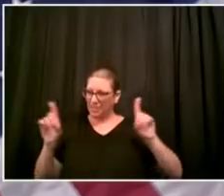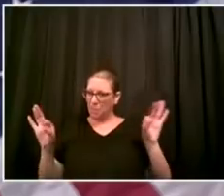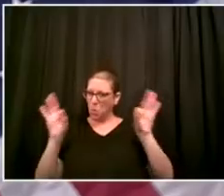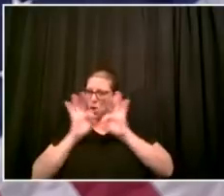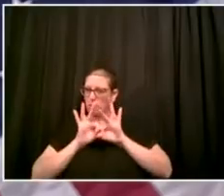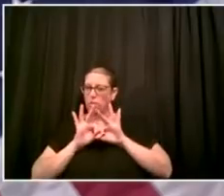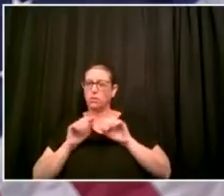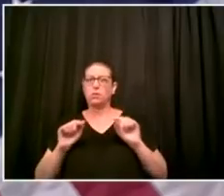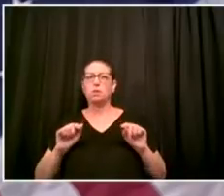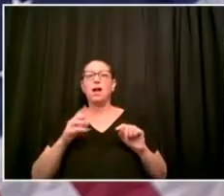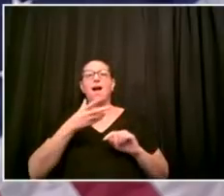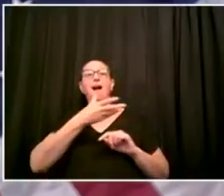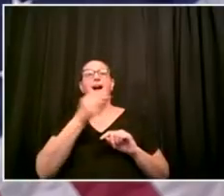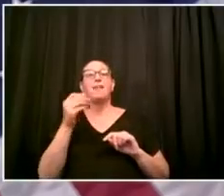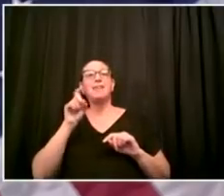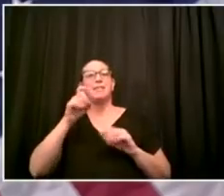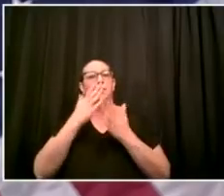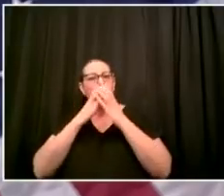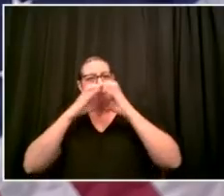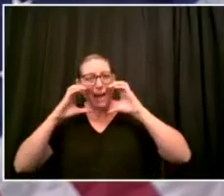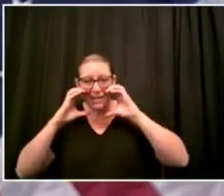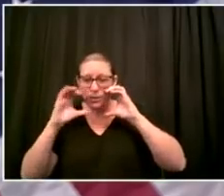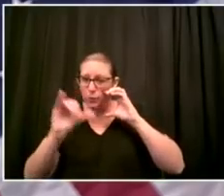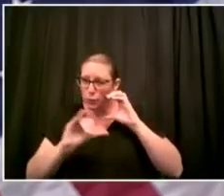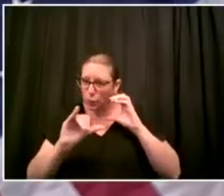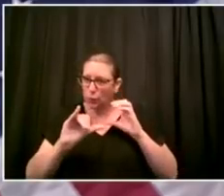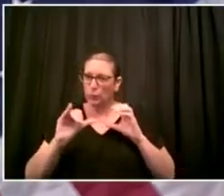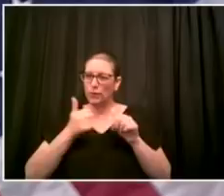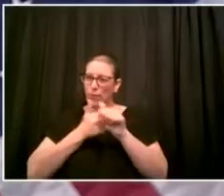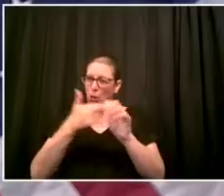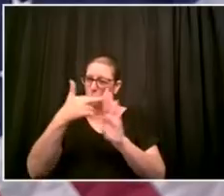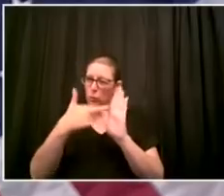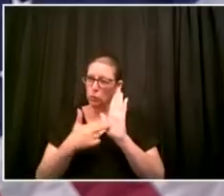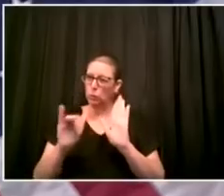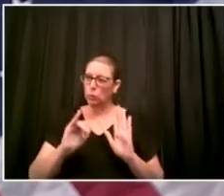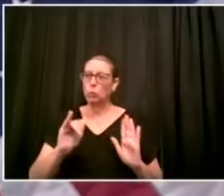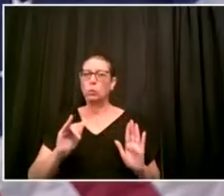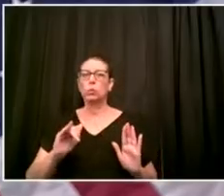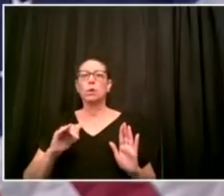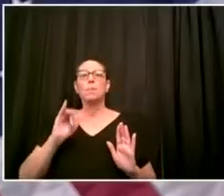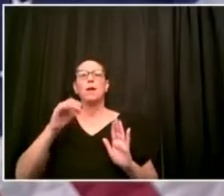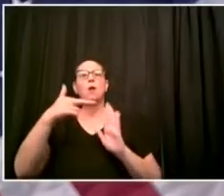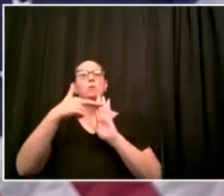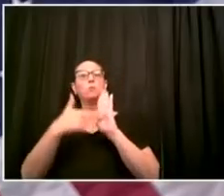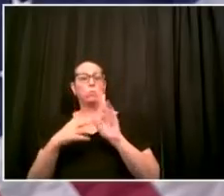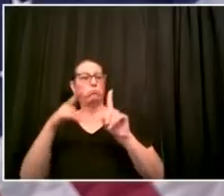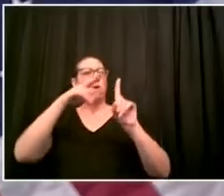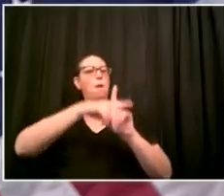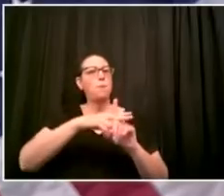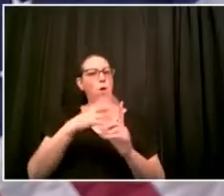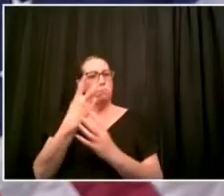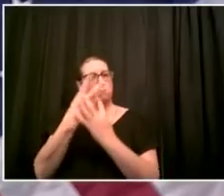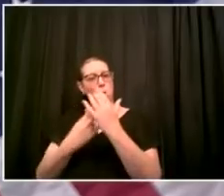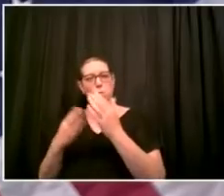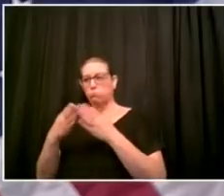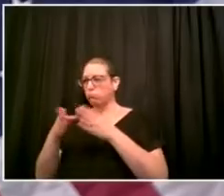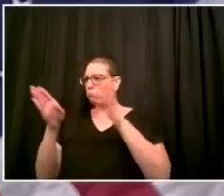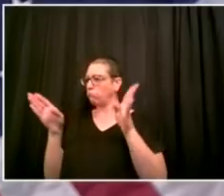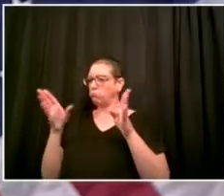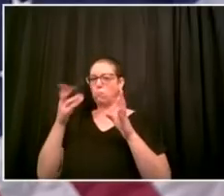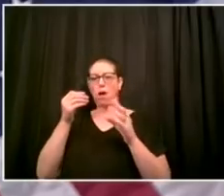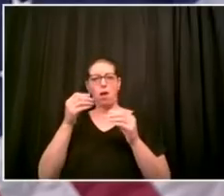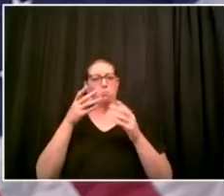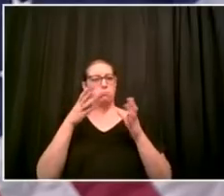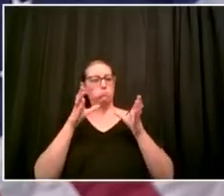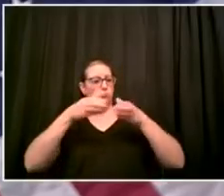that in a religious setting and a non-religious setting. Absolutely fine with that. What I'm talking about is the big